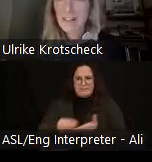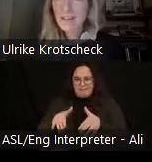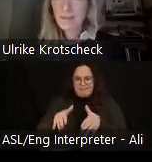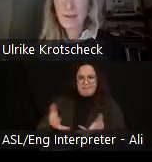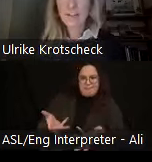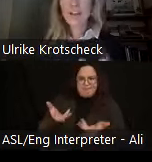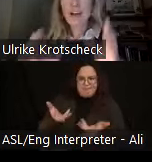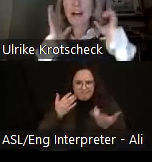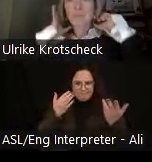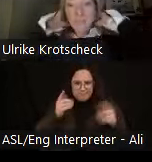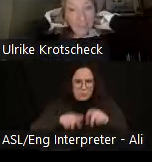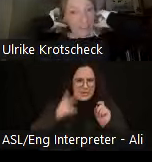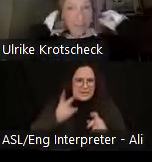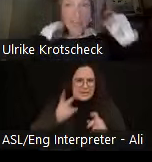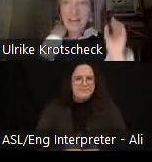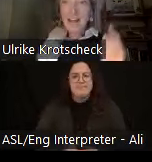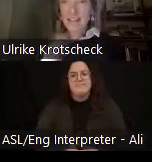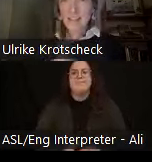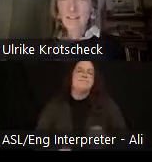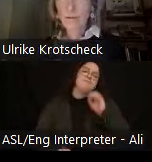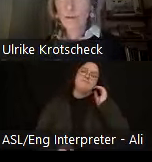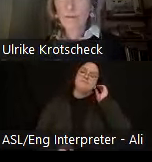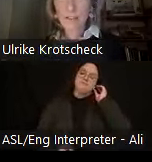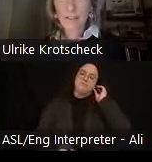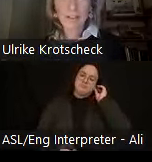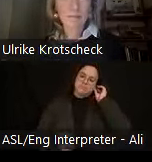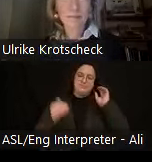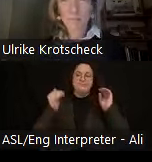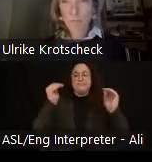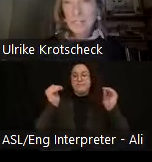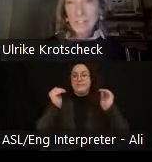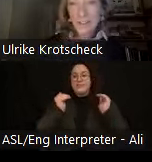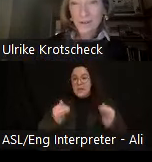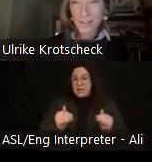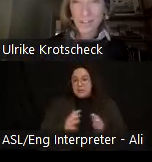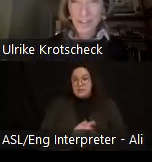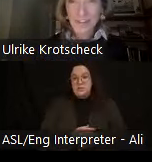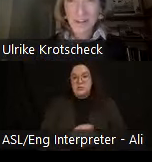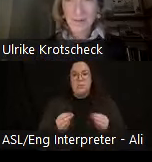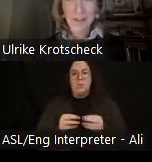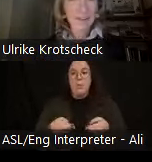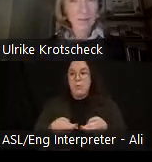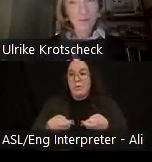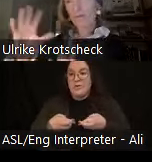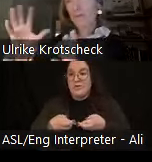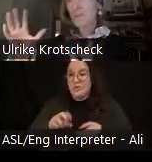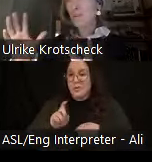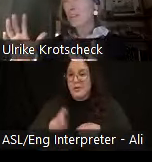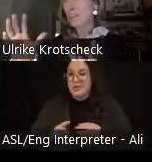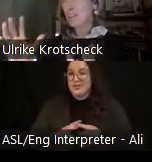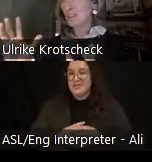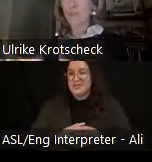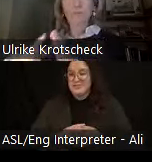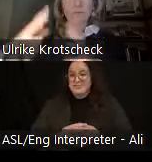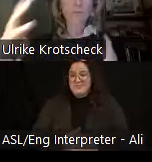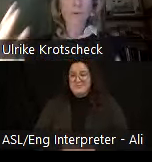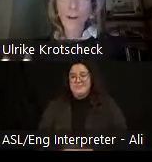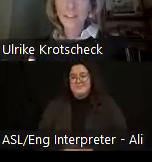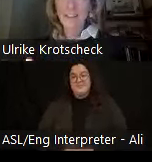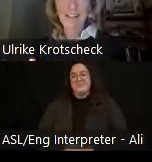Great, thank you so much. Next is sort of a regional question. There are a few of these, and